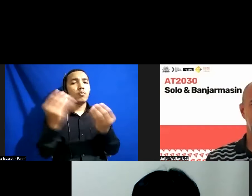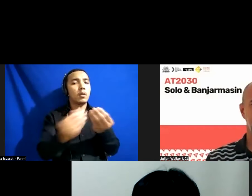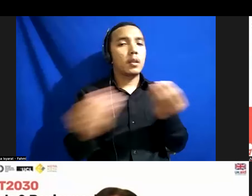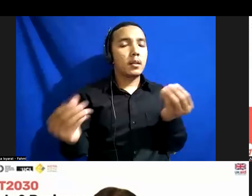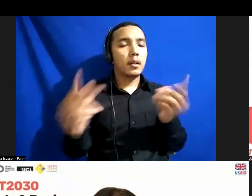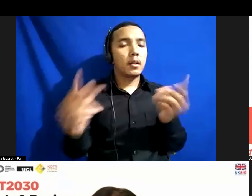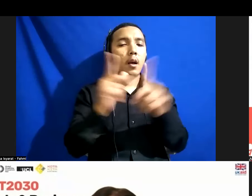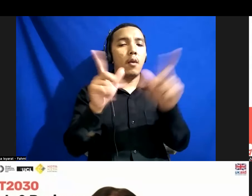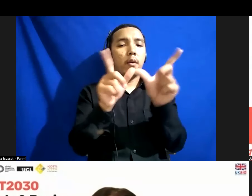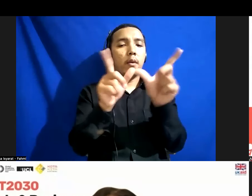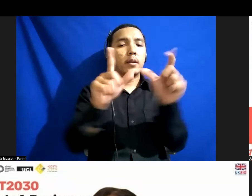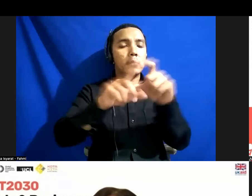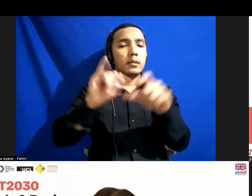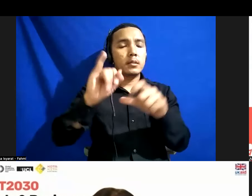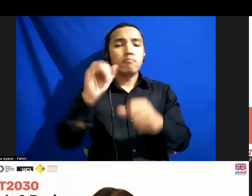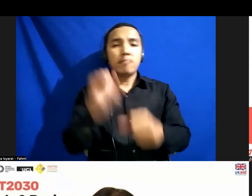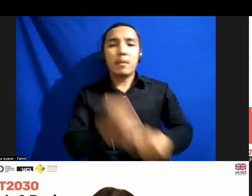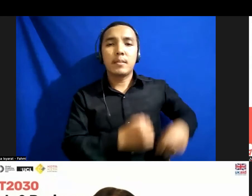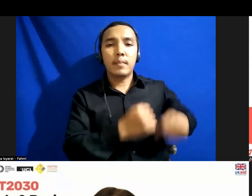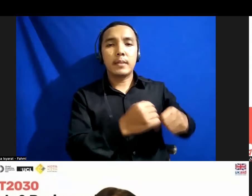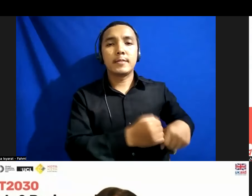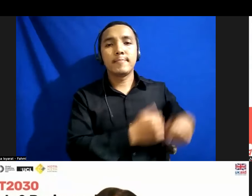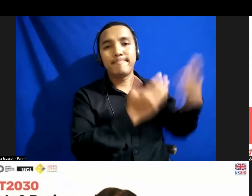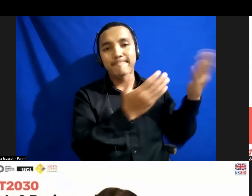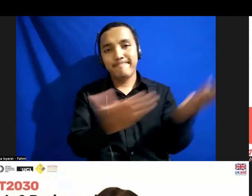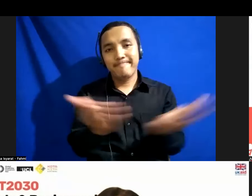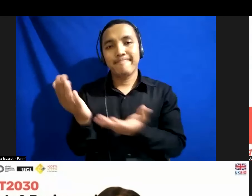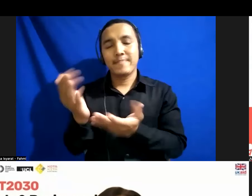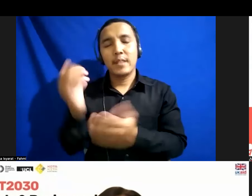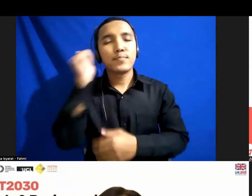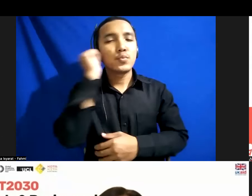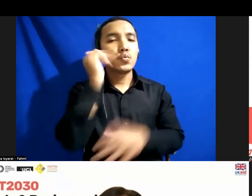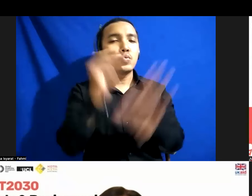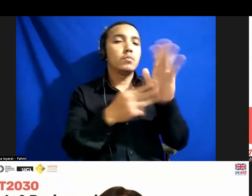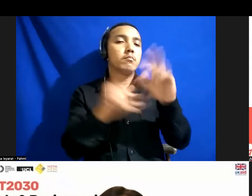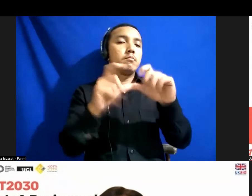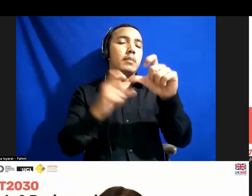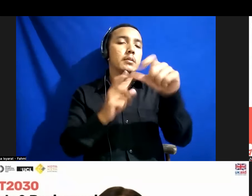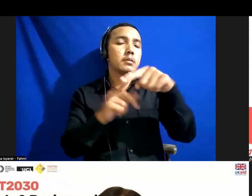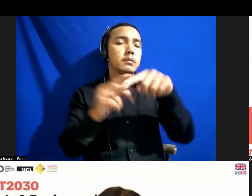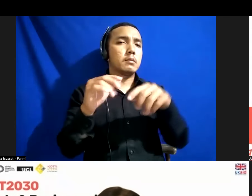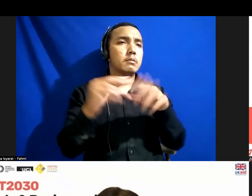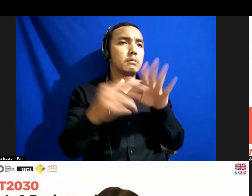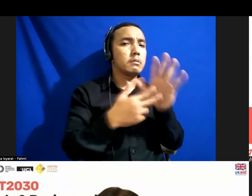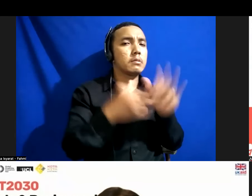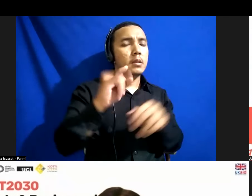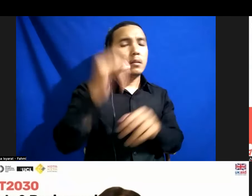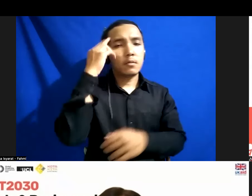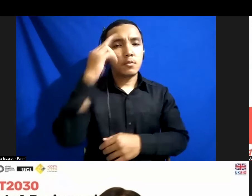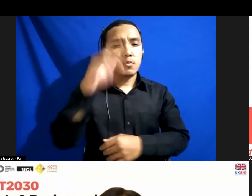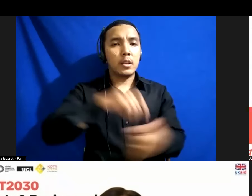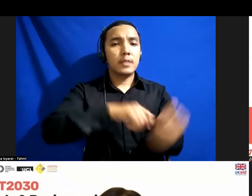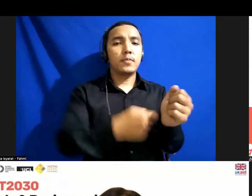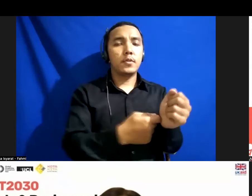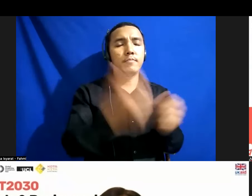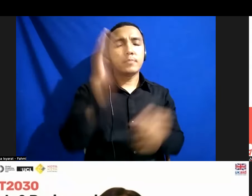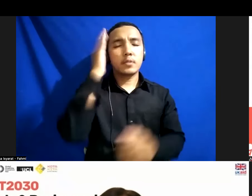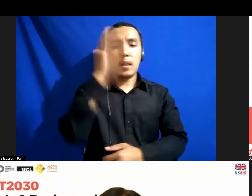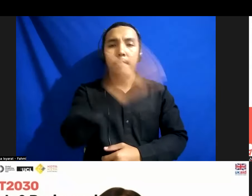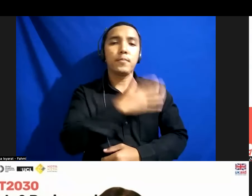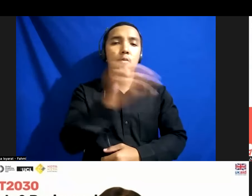from HWDI Banjarmasin. Go ahead, Bu Masni, or the Indonesian Women with Disabilities Association of Banjarmasin. May peace